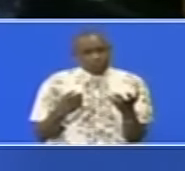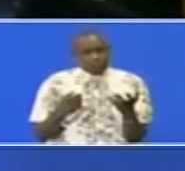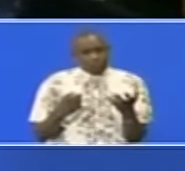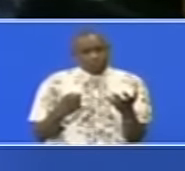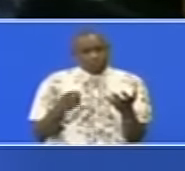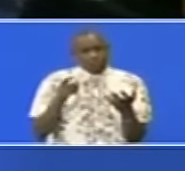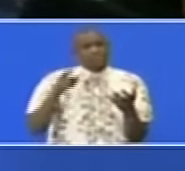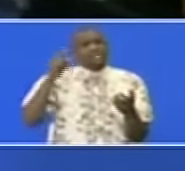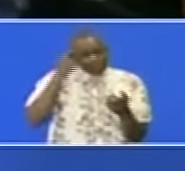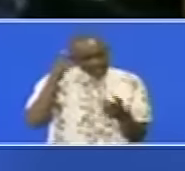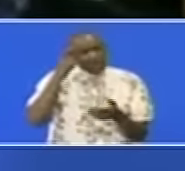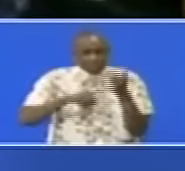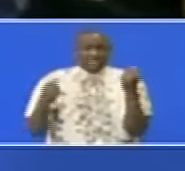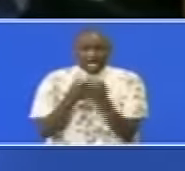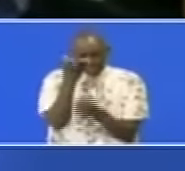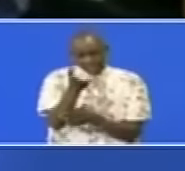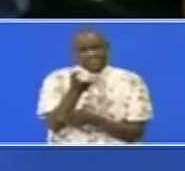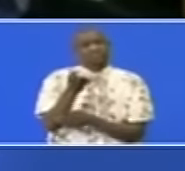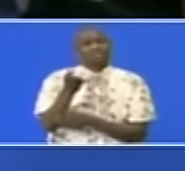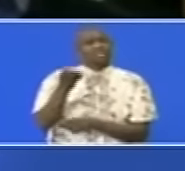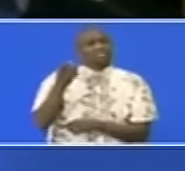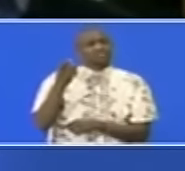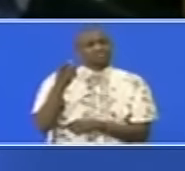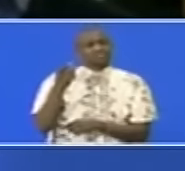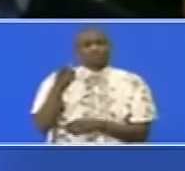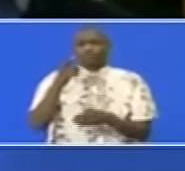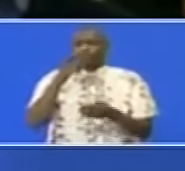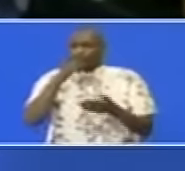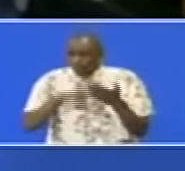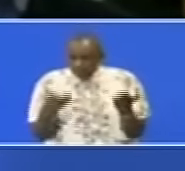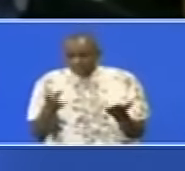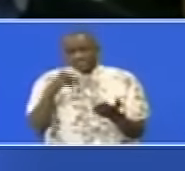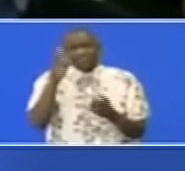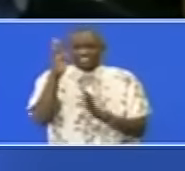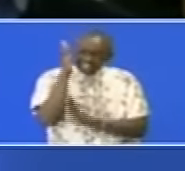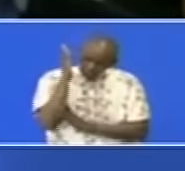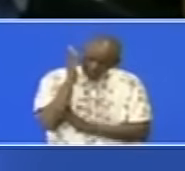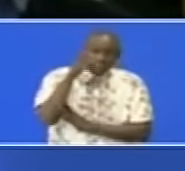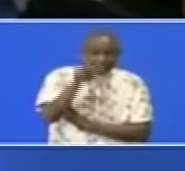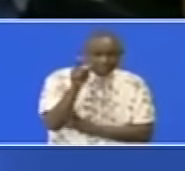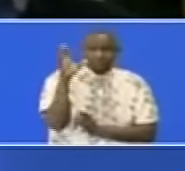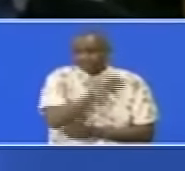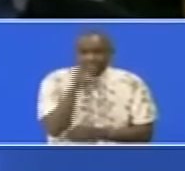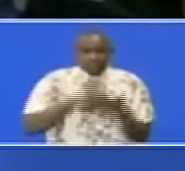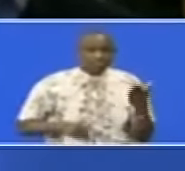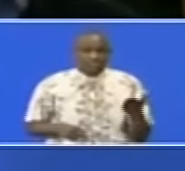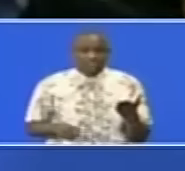regards to knowing exactly what happened, where the lapses were, what is it that, you know, the security forces missed?